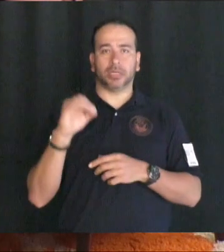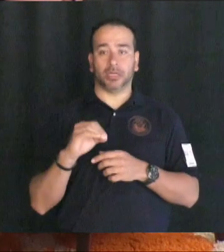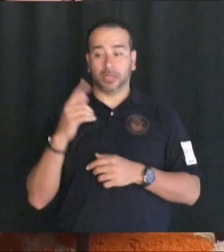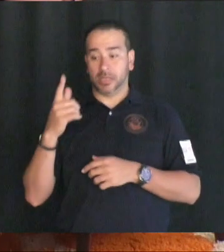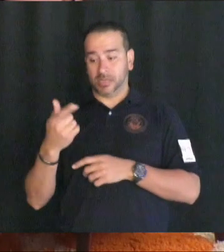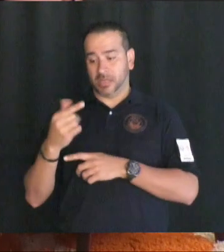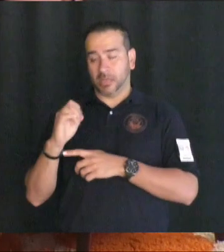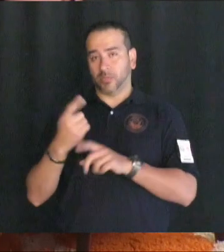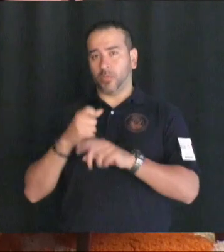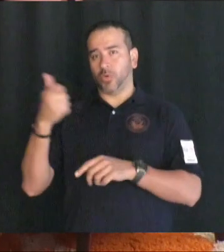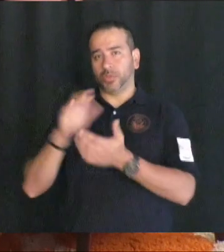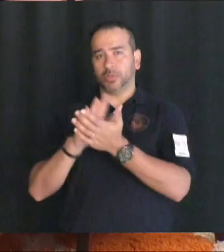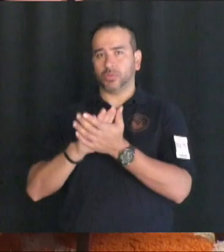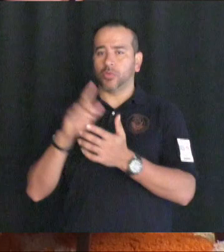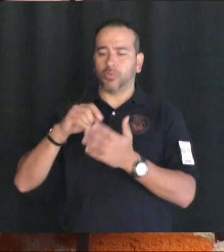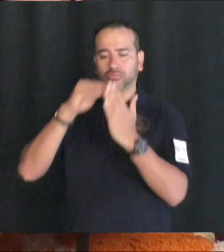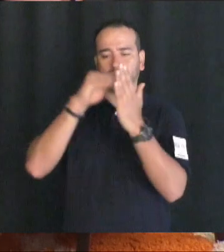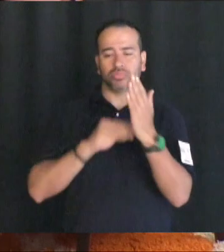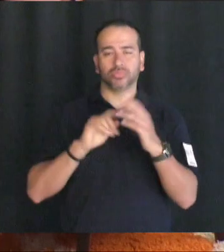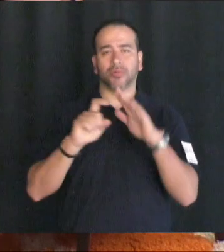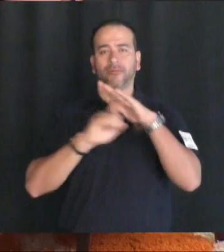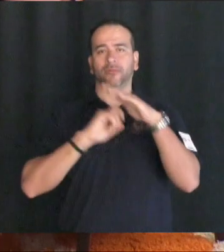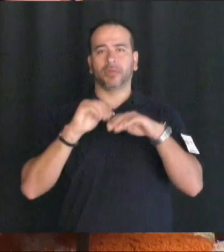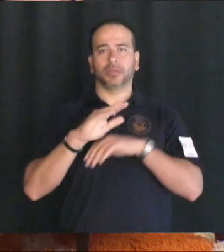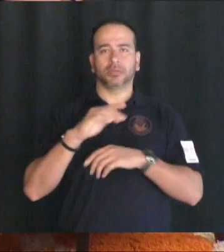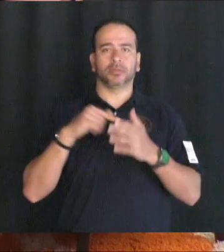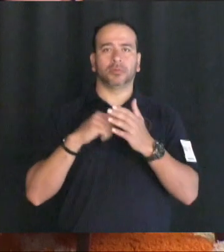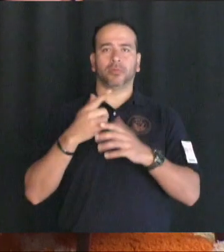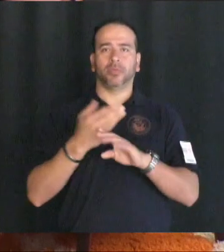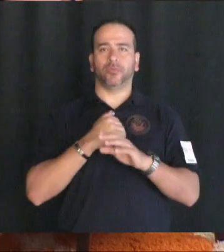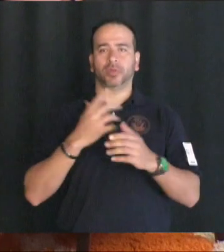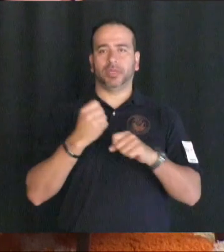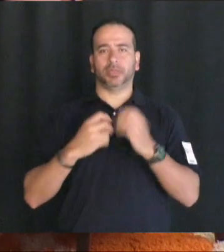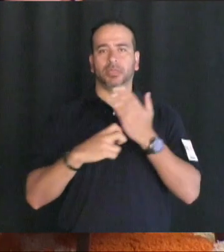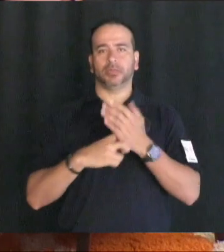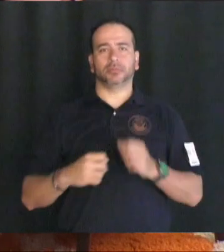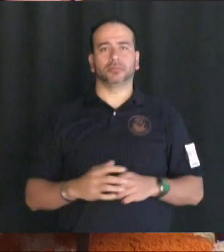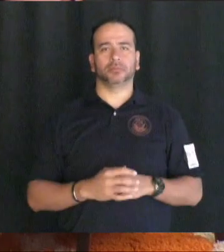must fax in an obligation form before you can get their ticket.